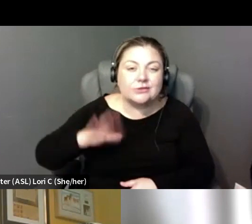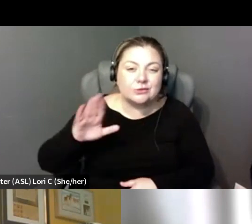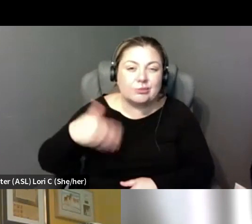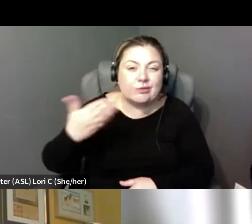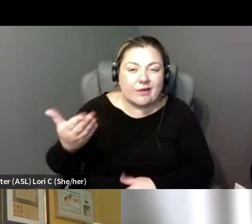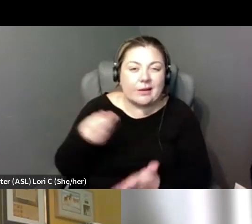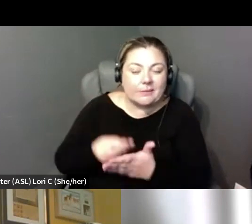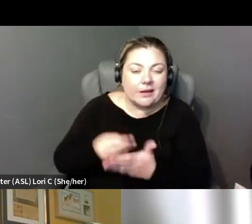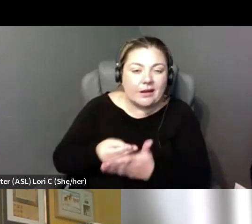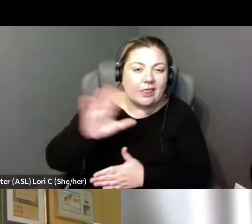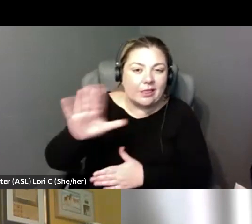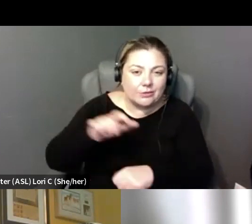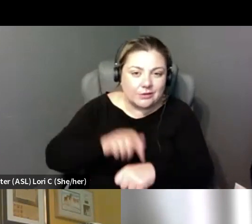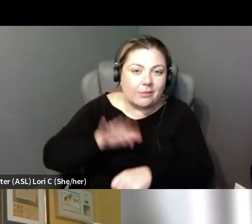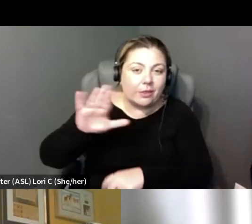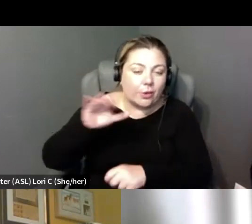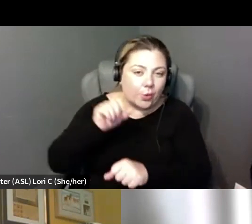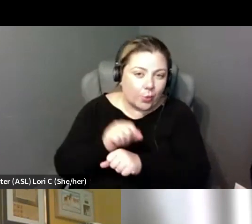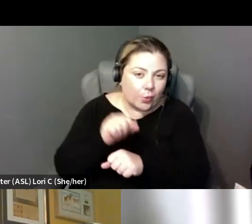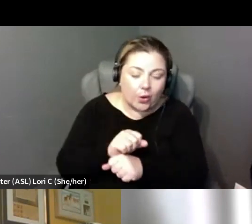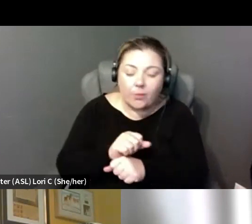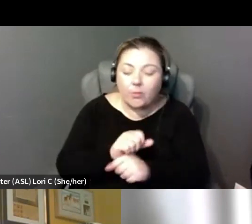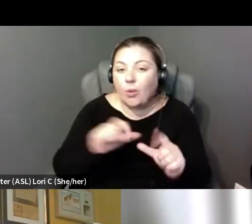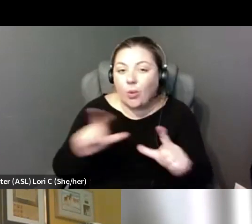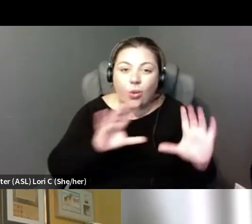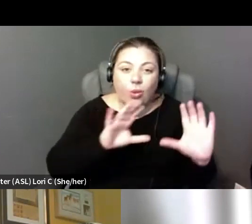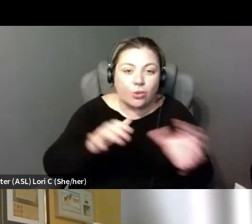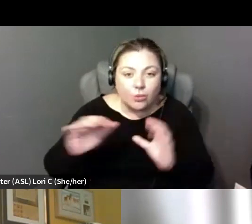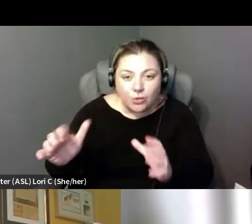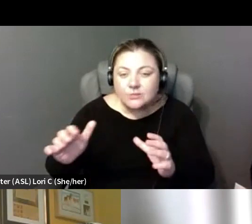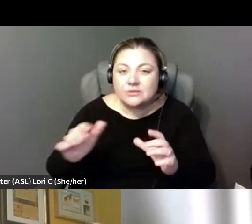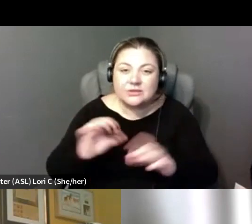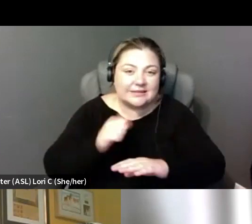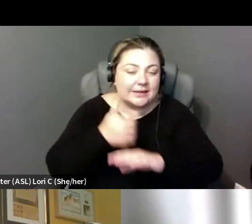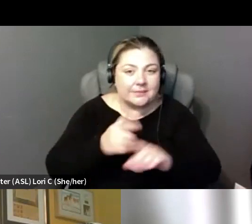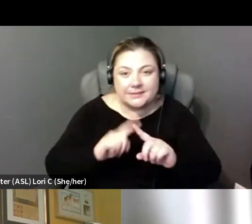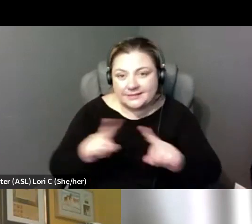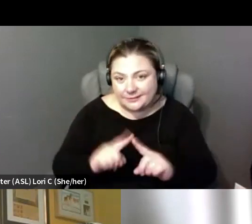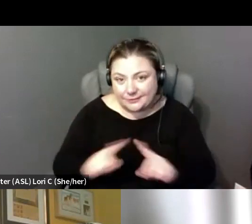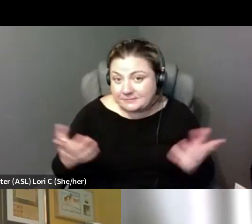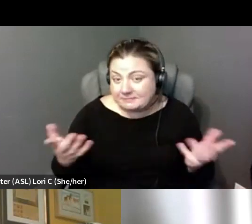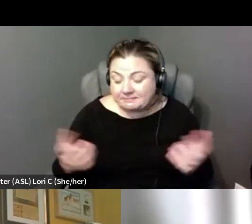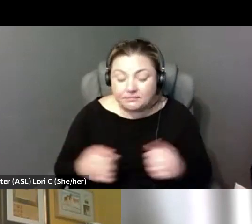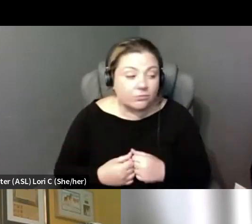and their work. And so each group has worked a little bit differently, and also